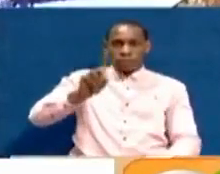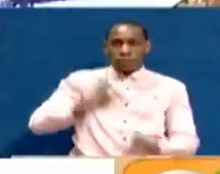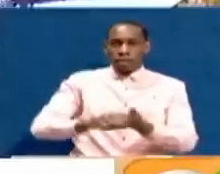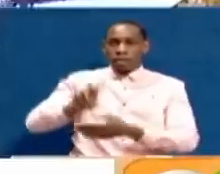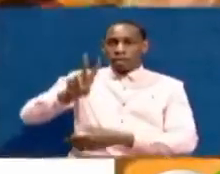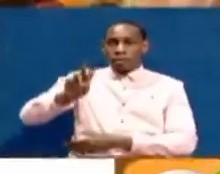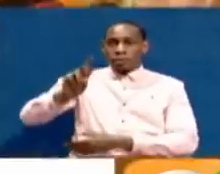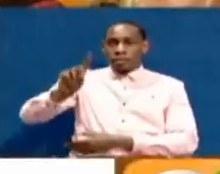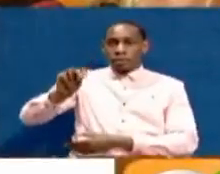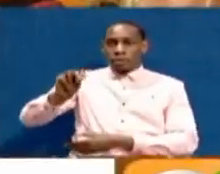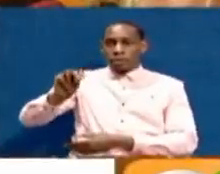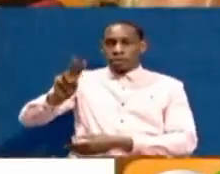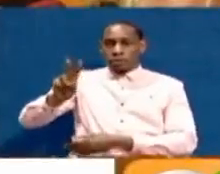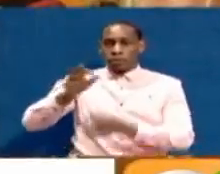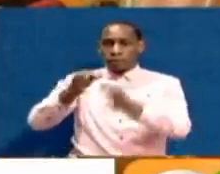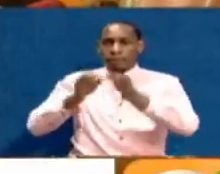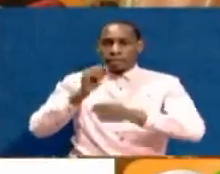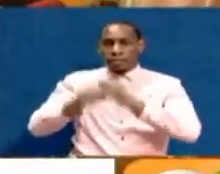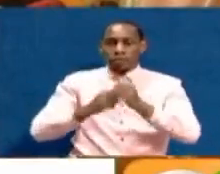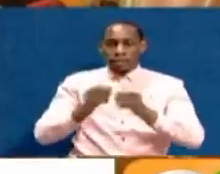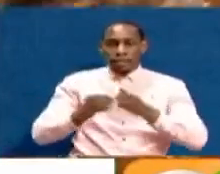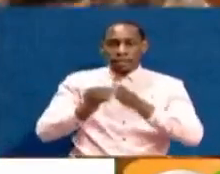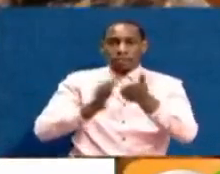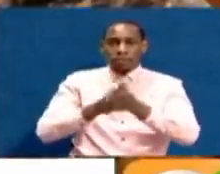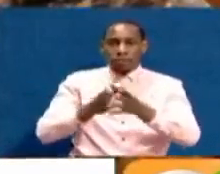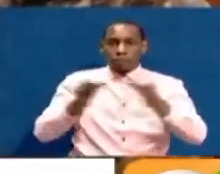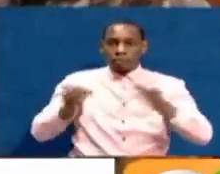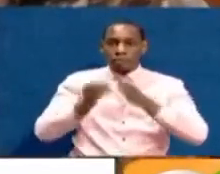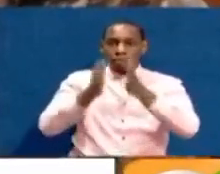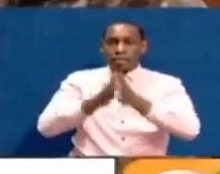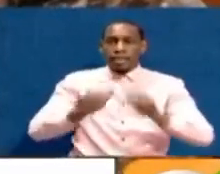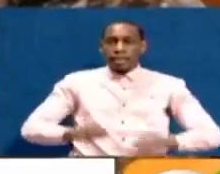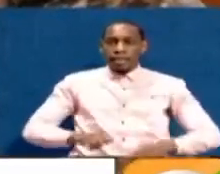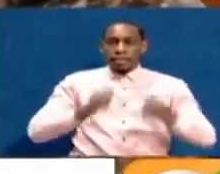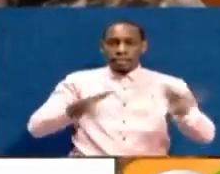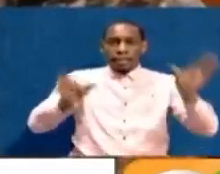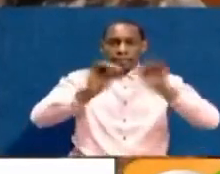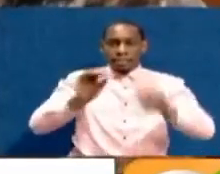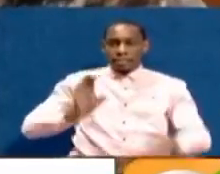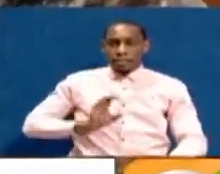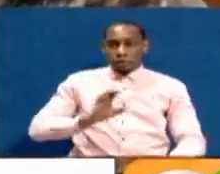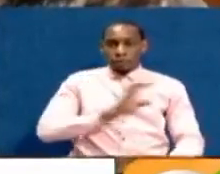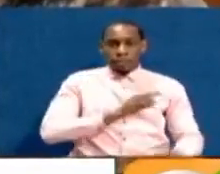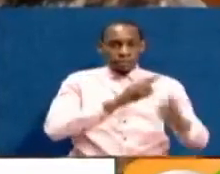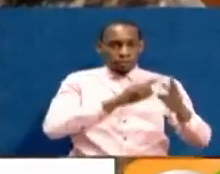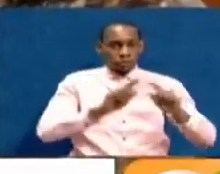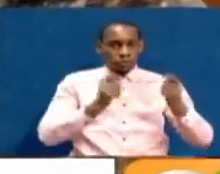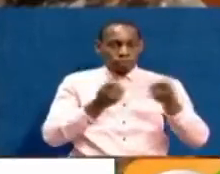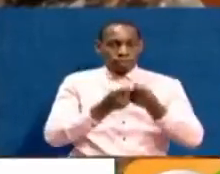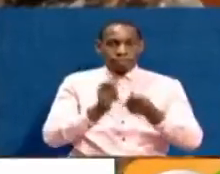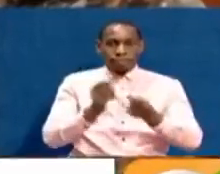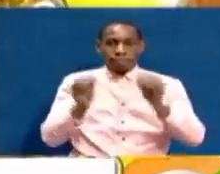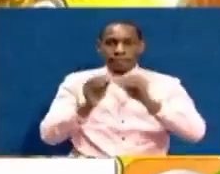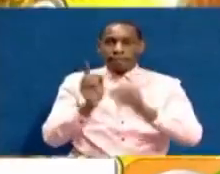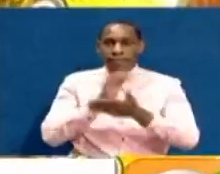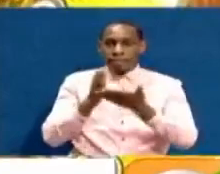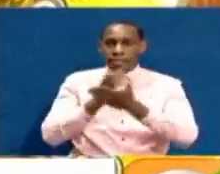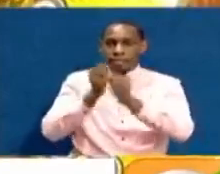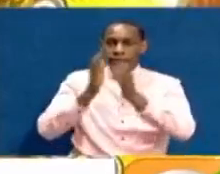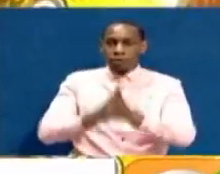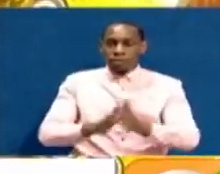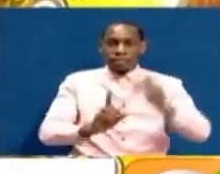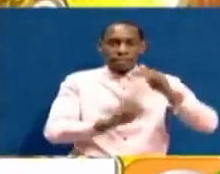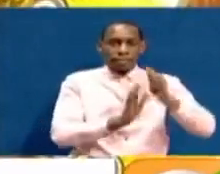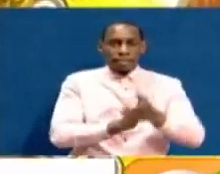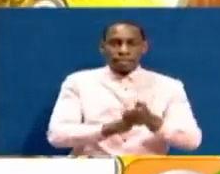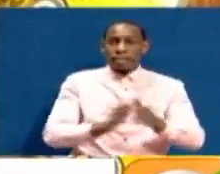fiscal year. Led by the Majority Leader Amos Kimunya and the Chair of the Budget Committee Kanini Kega, the team met with stakeholders in the Health Ministry.